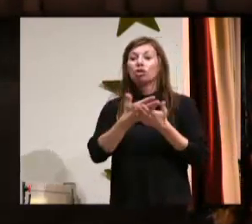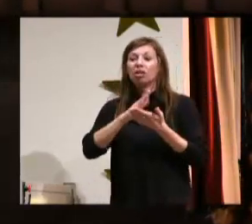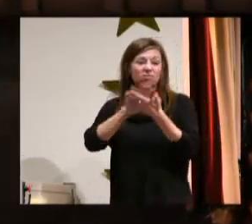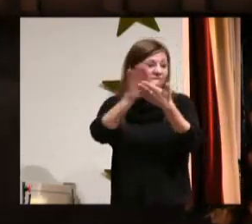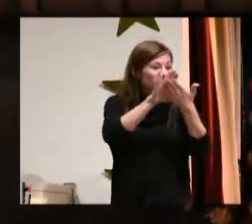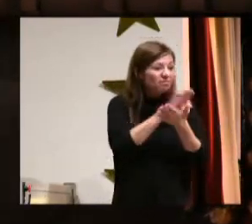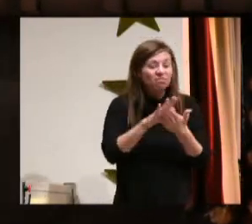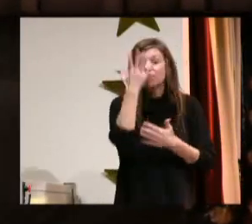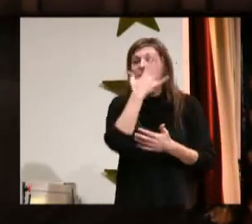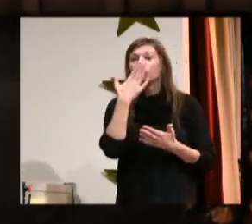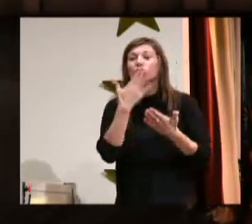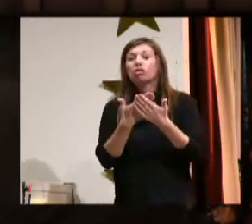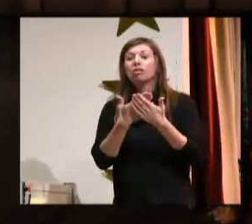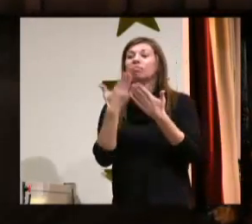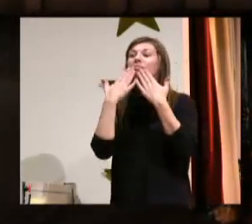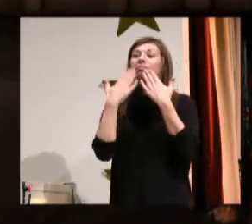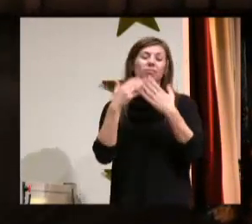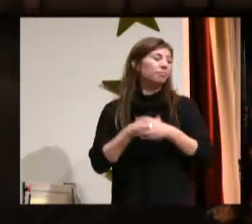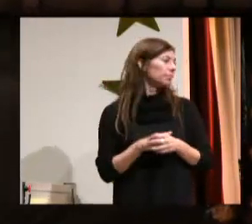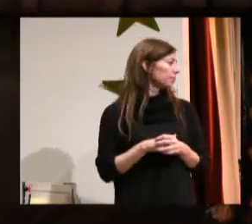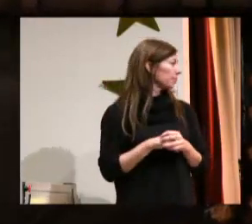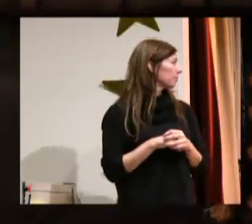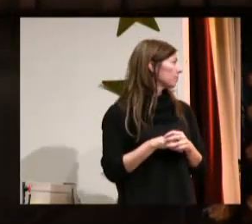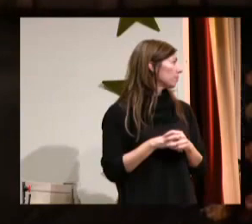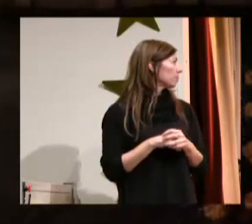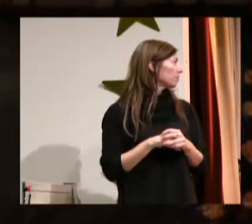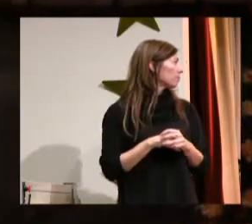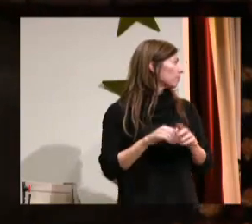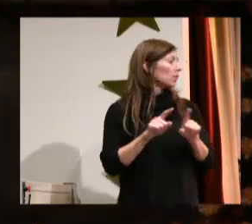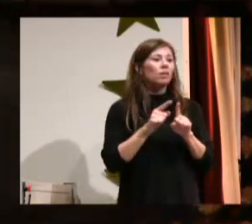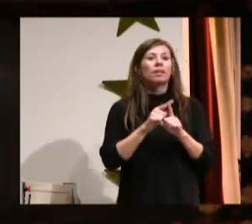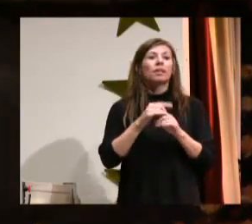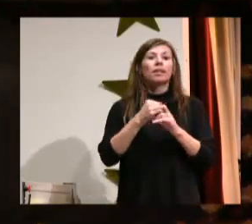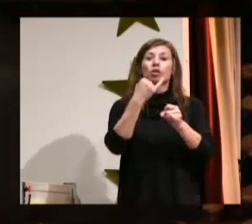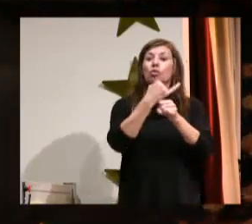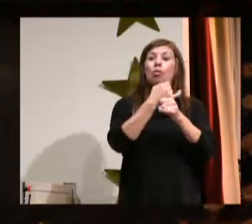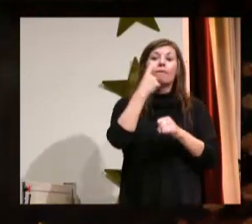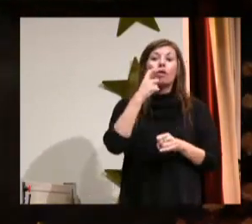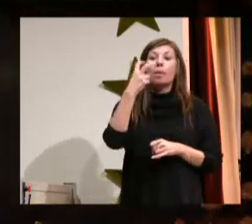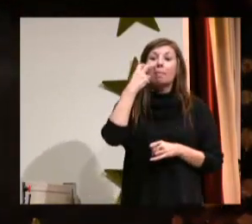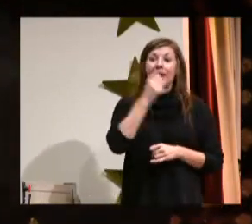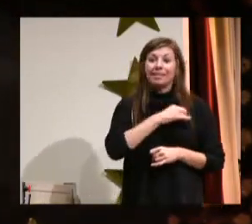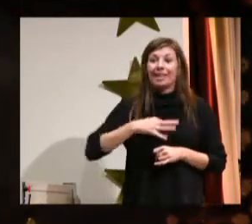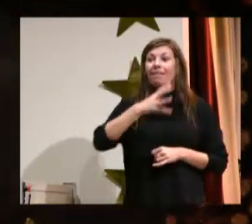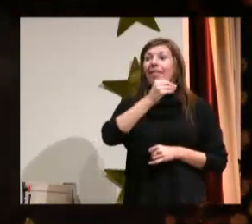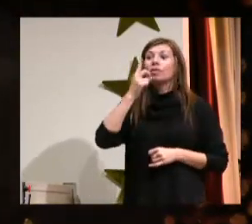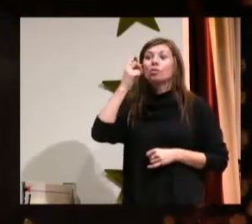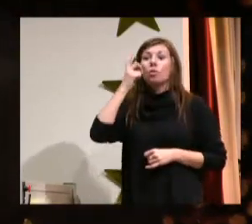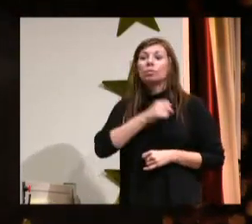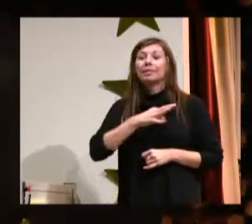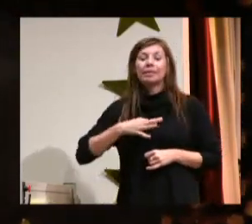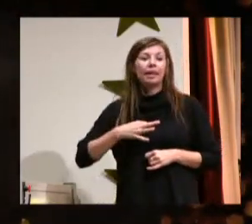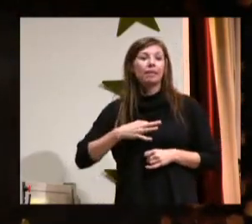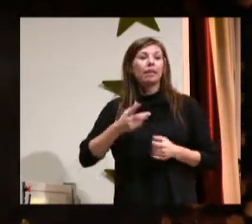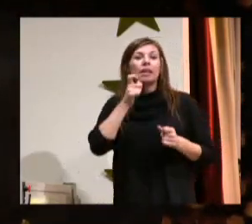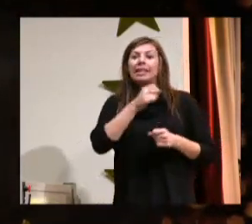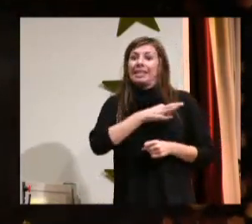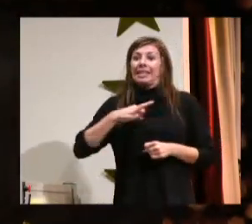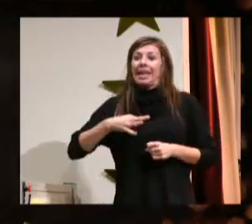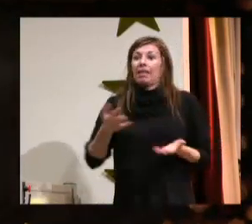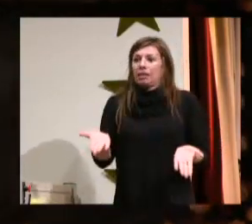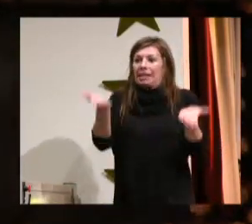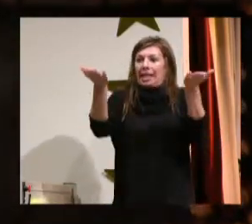time. I just want to especially thank the School for the Blind staff and the dorm staff. Can the School for the Blind staff who are here tonight stand